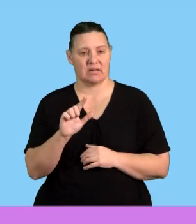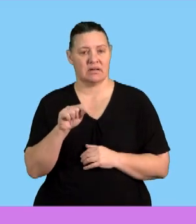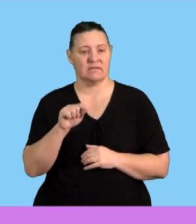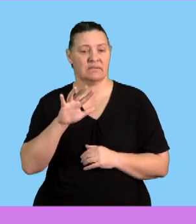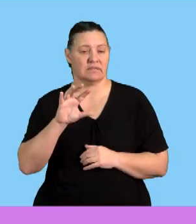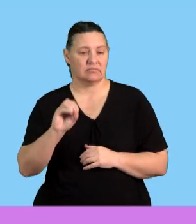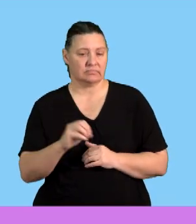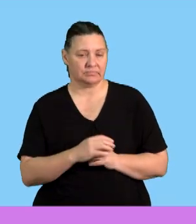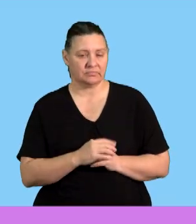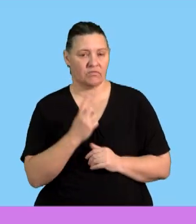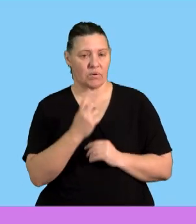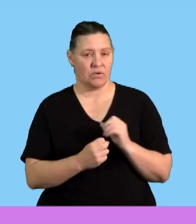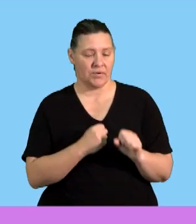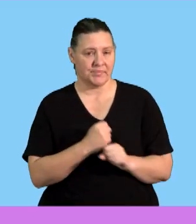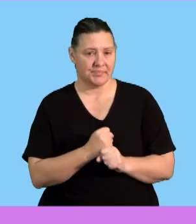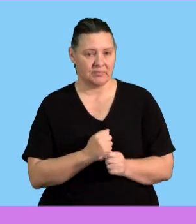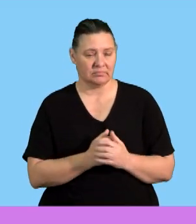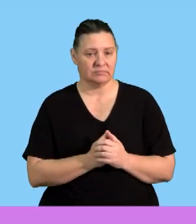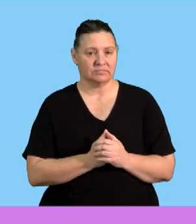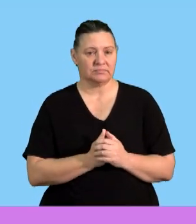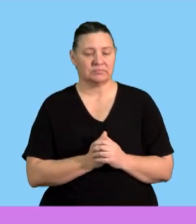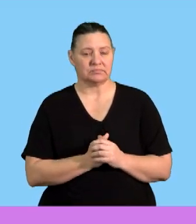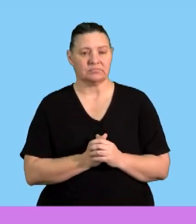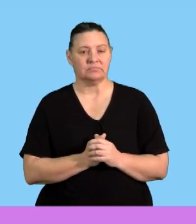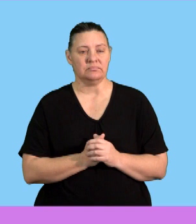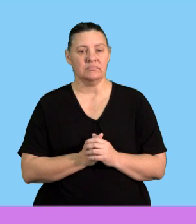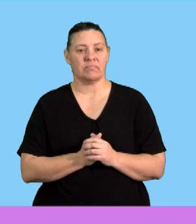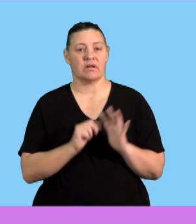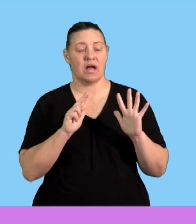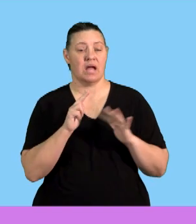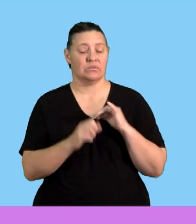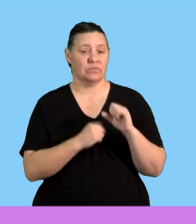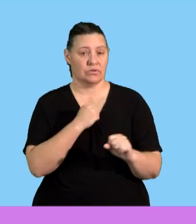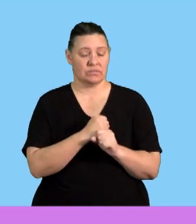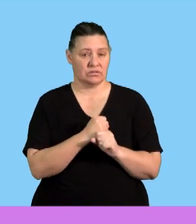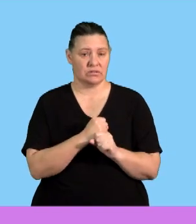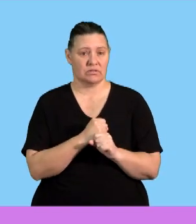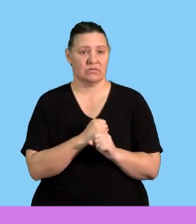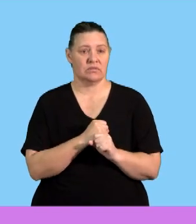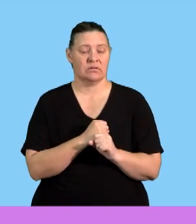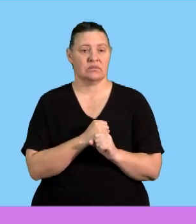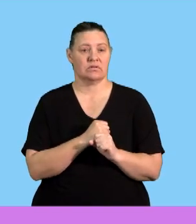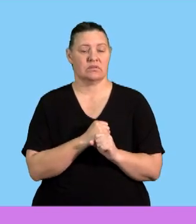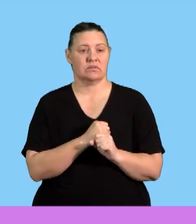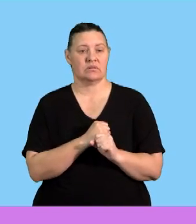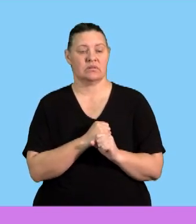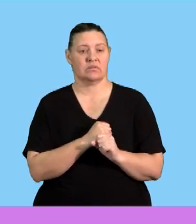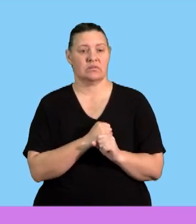637.50 Rand per year. So for 8 years,